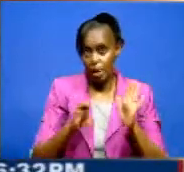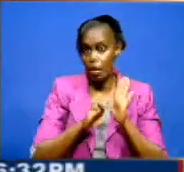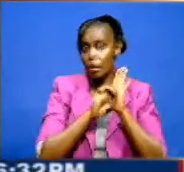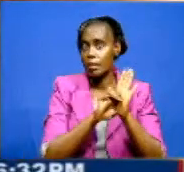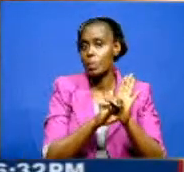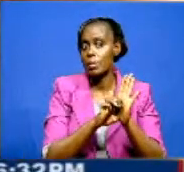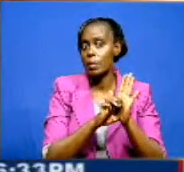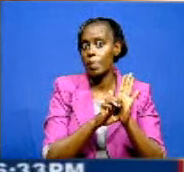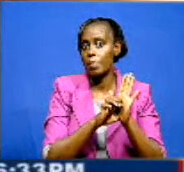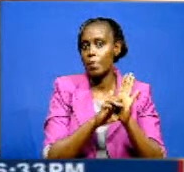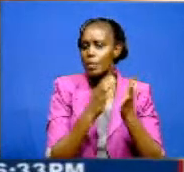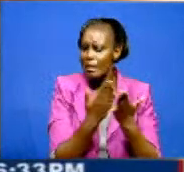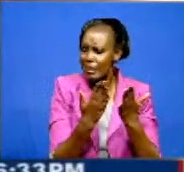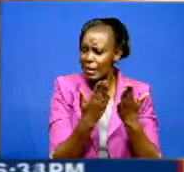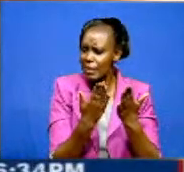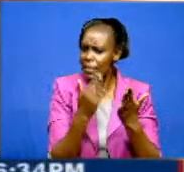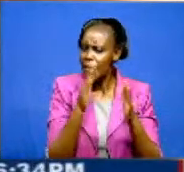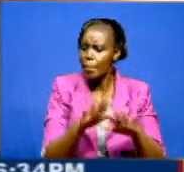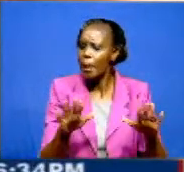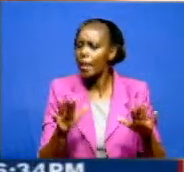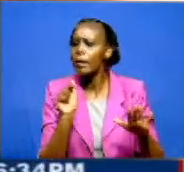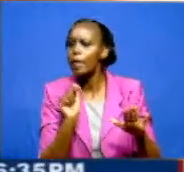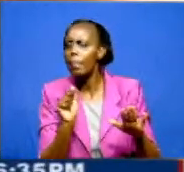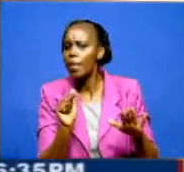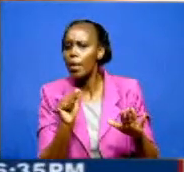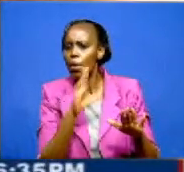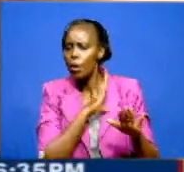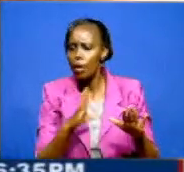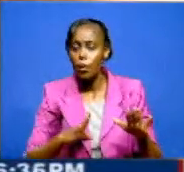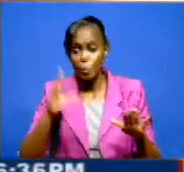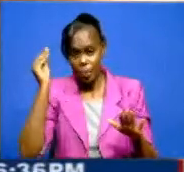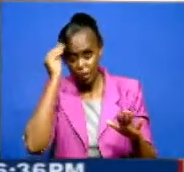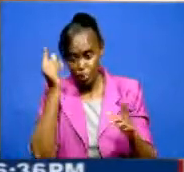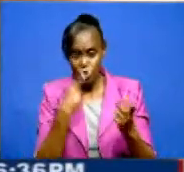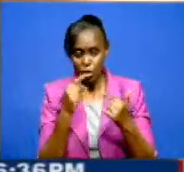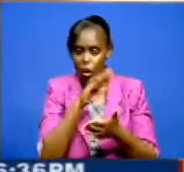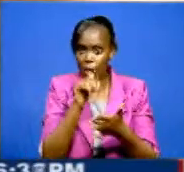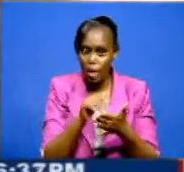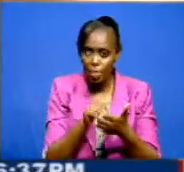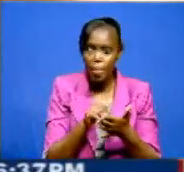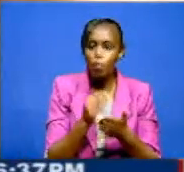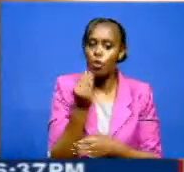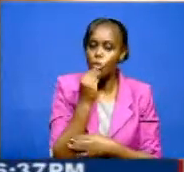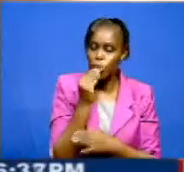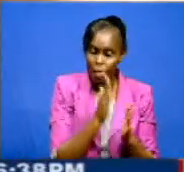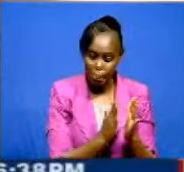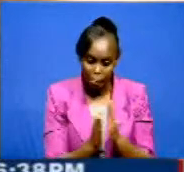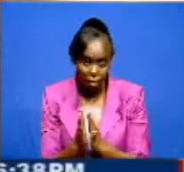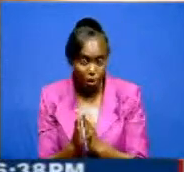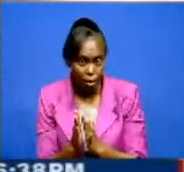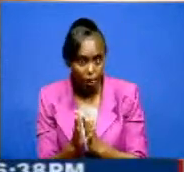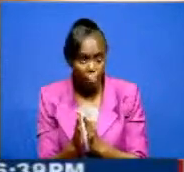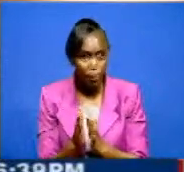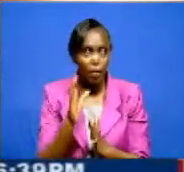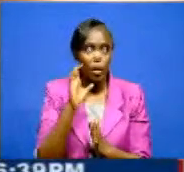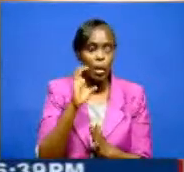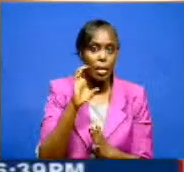certain products in the market, in the Committee of Education, we've been talking about feeding programs, especially for